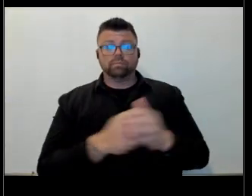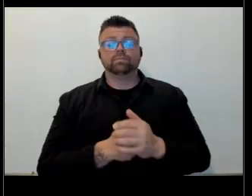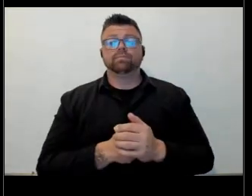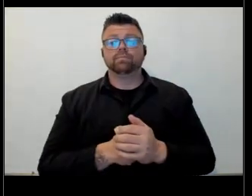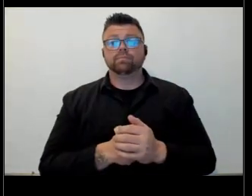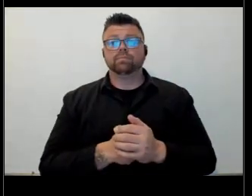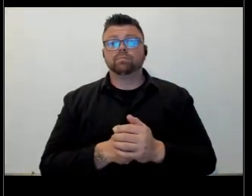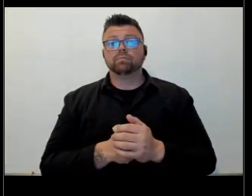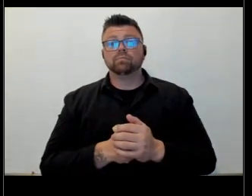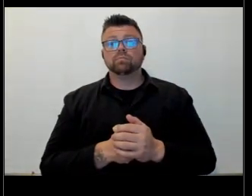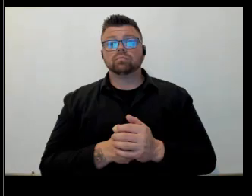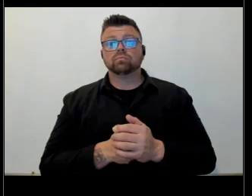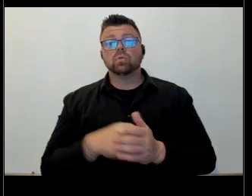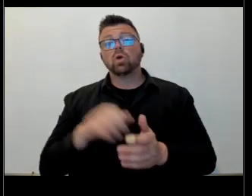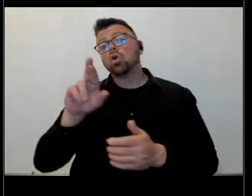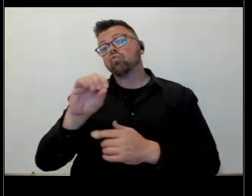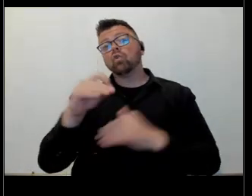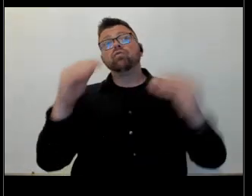roof deck lounges,